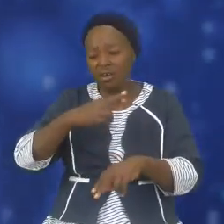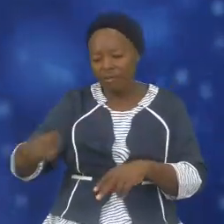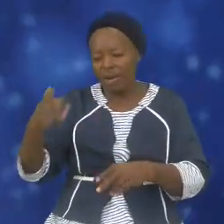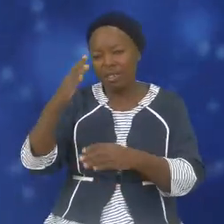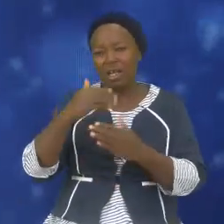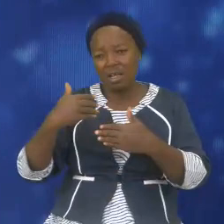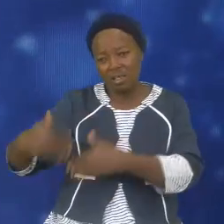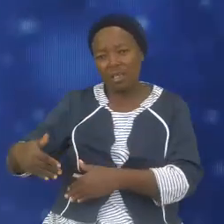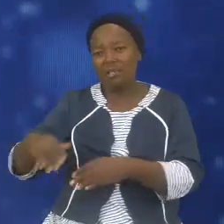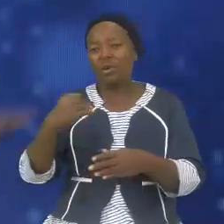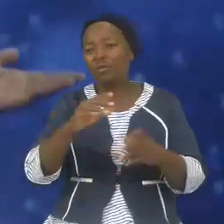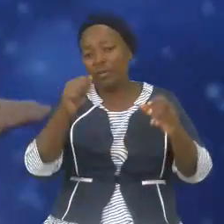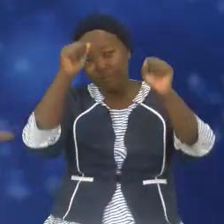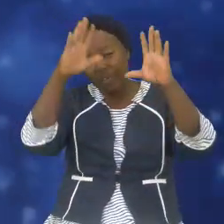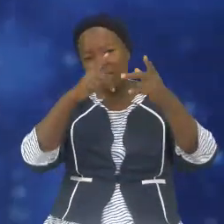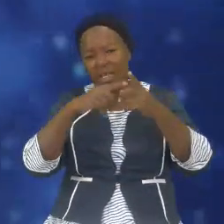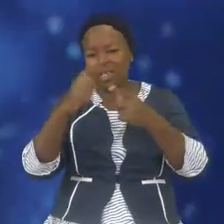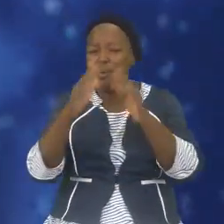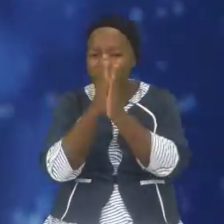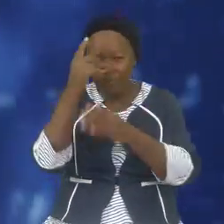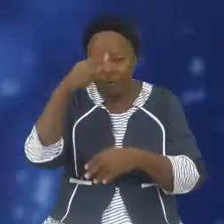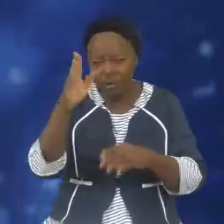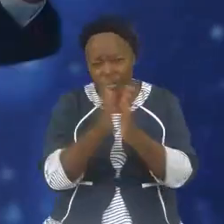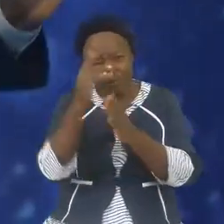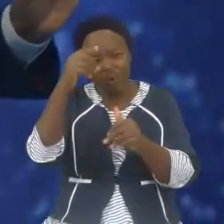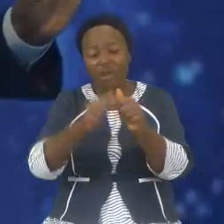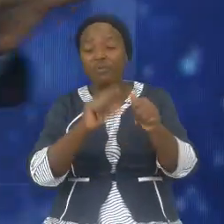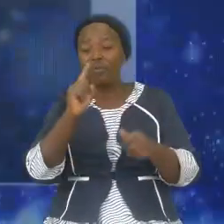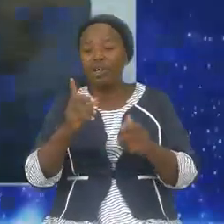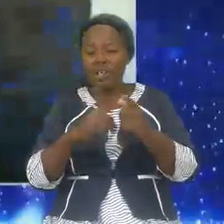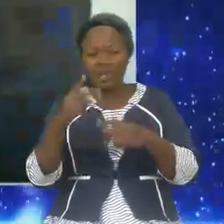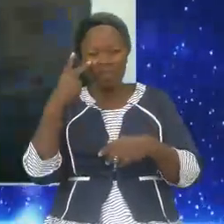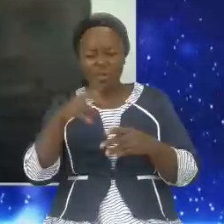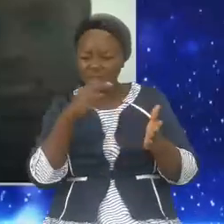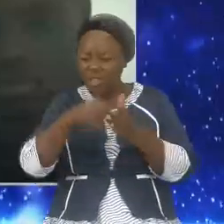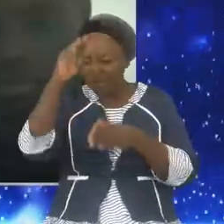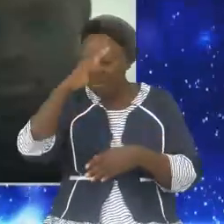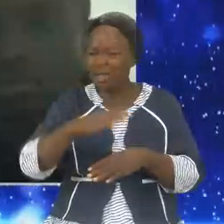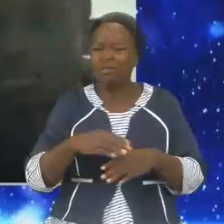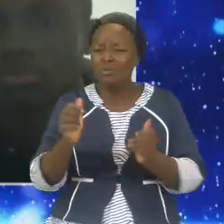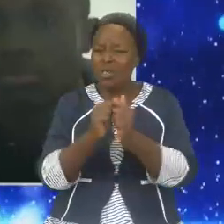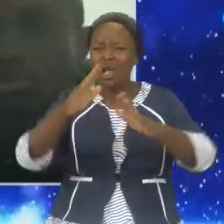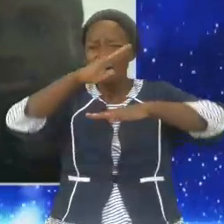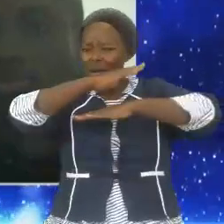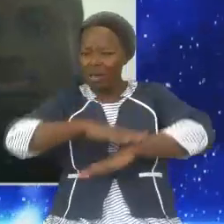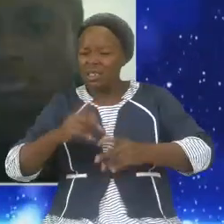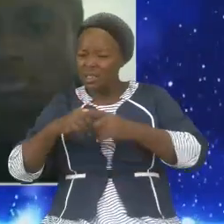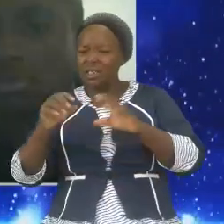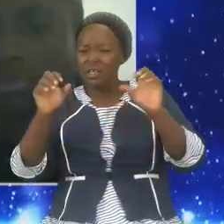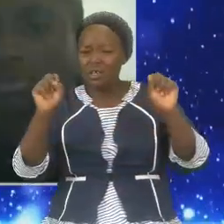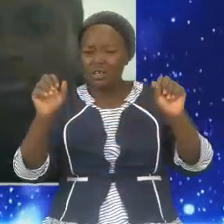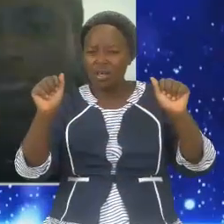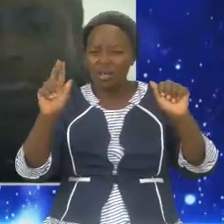he's praying for everyone. And now you saw this man restless and troubled. Saul, Saul,